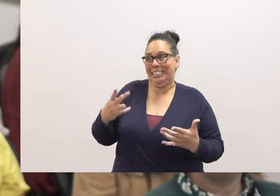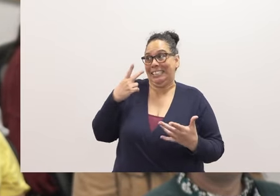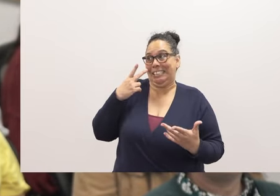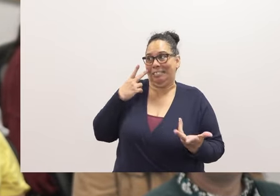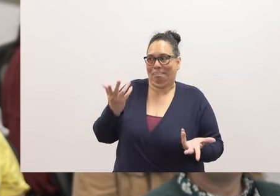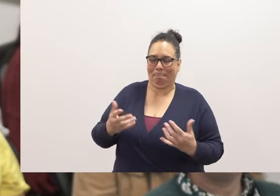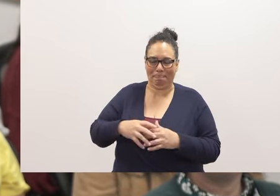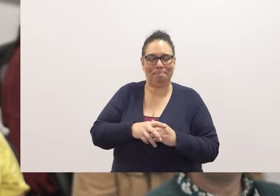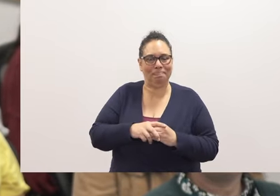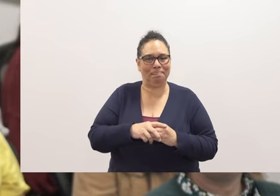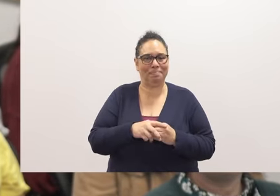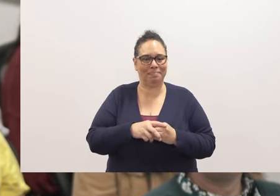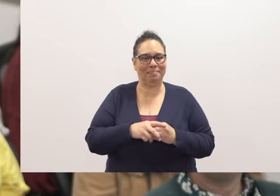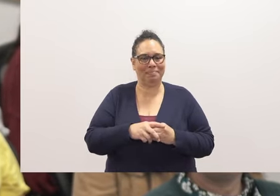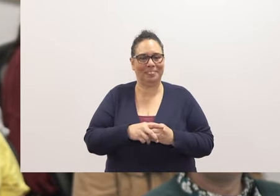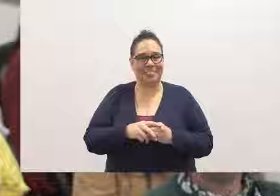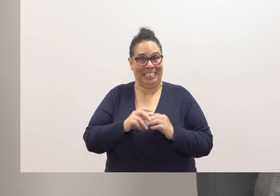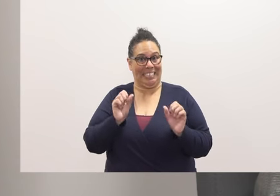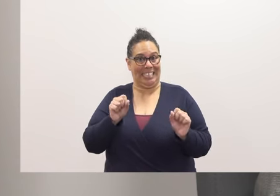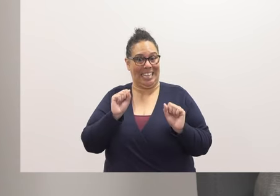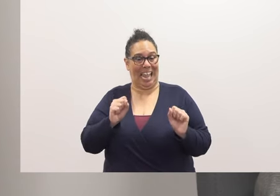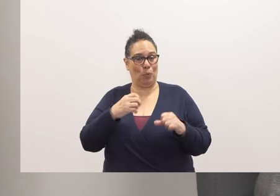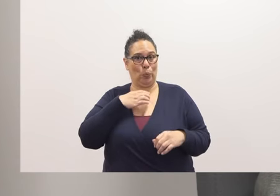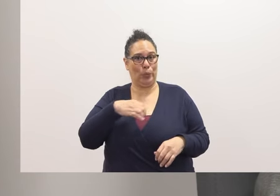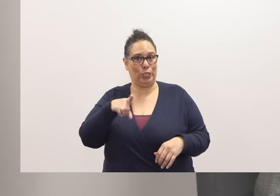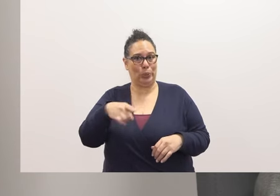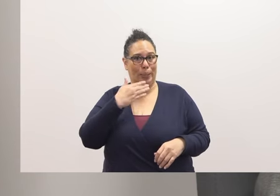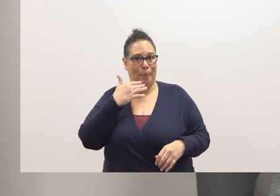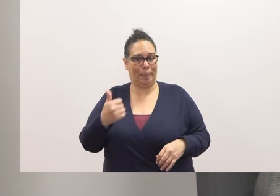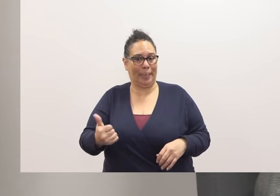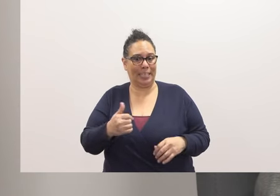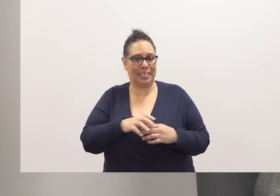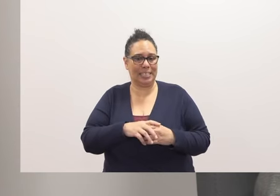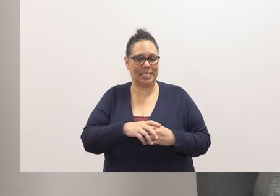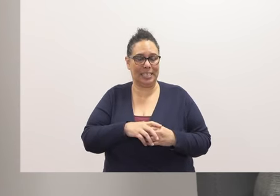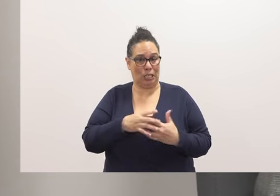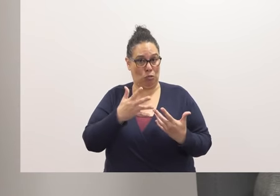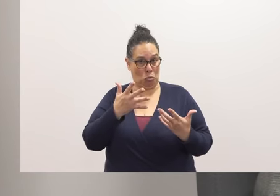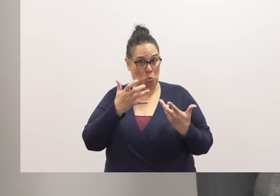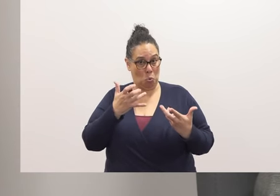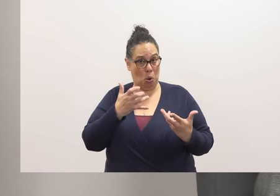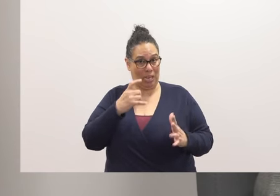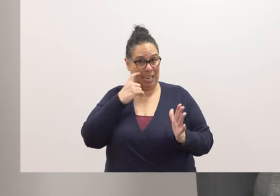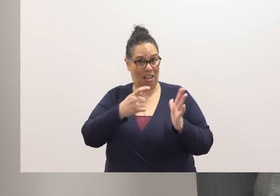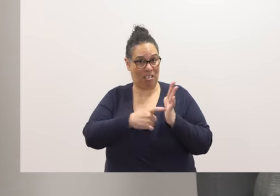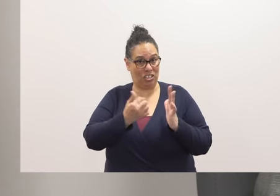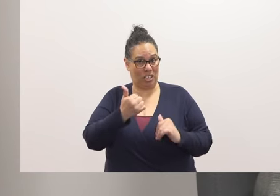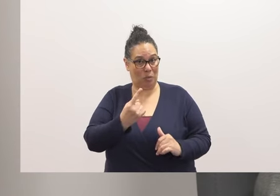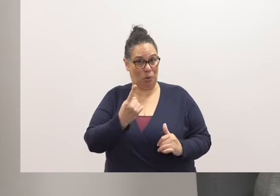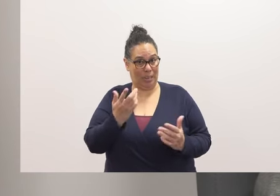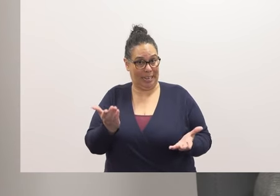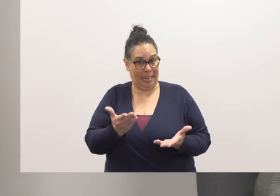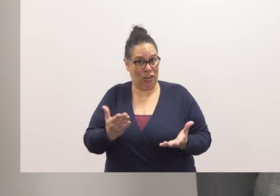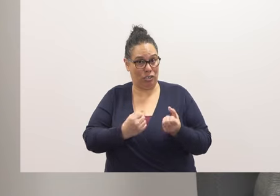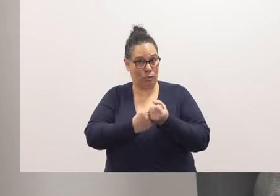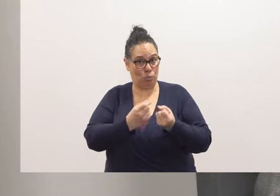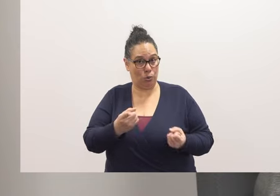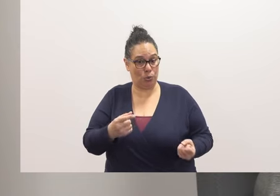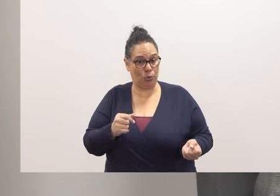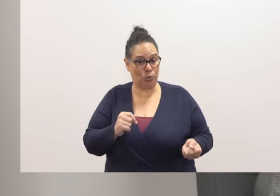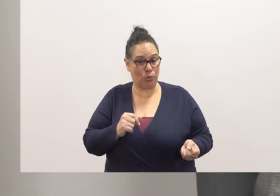today. Yeah, well, we wish you all the best. Would you like to acknowledge somebody who's here to support you?